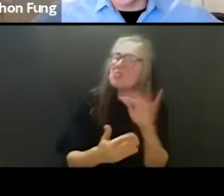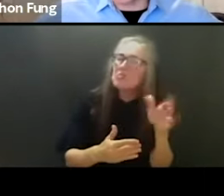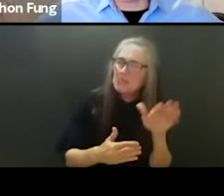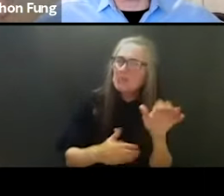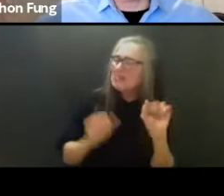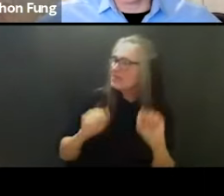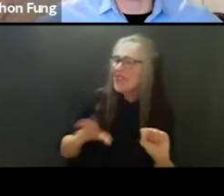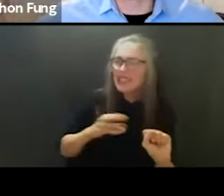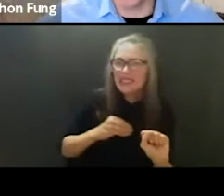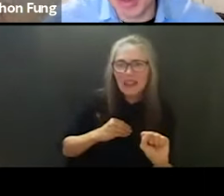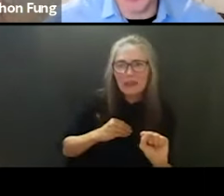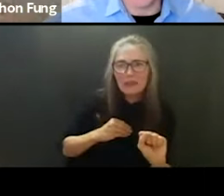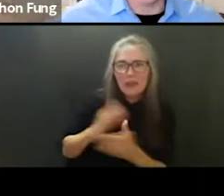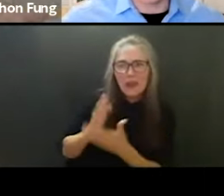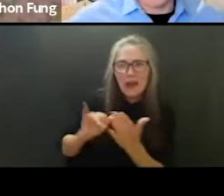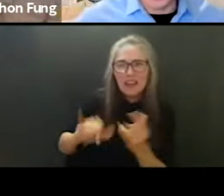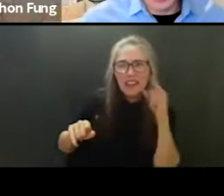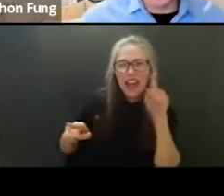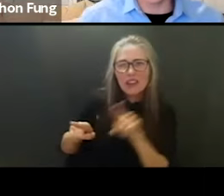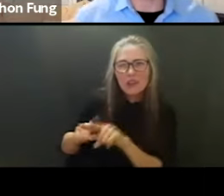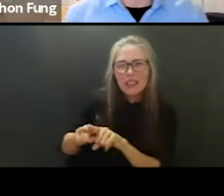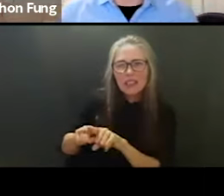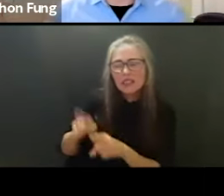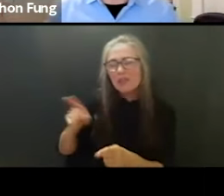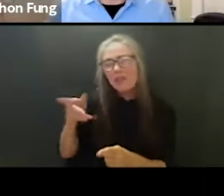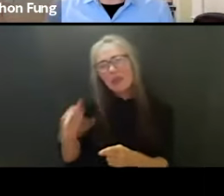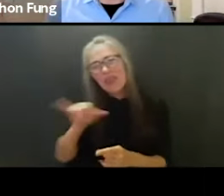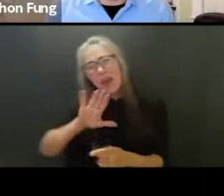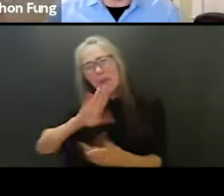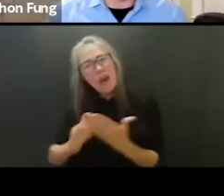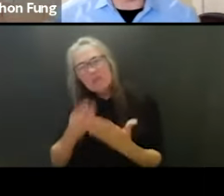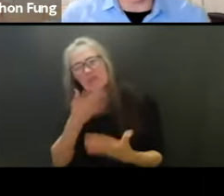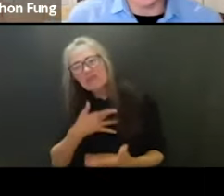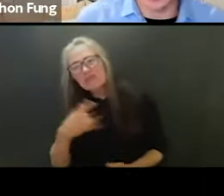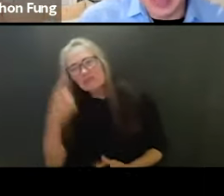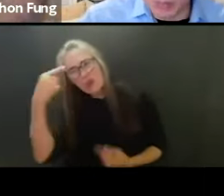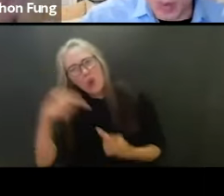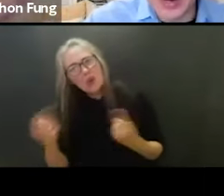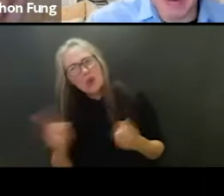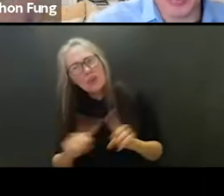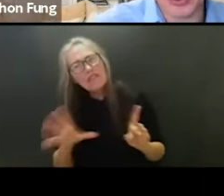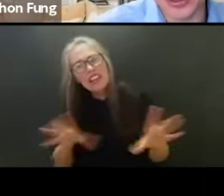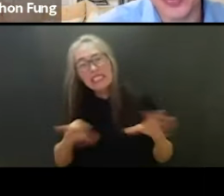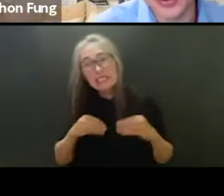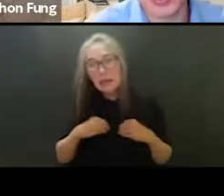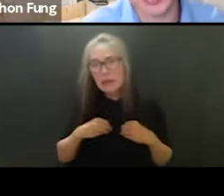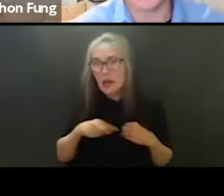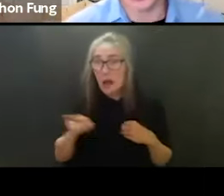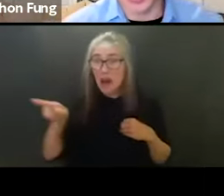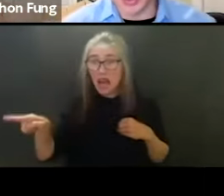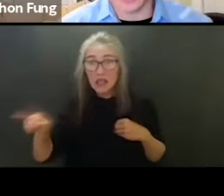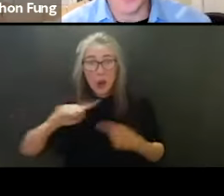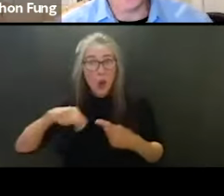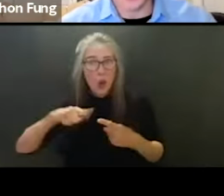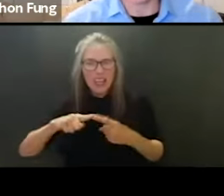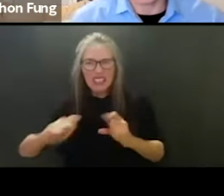successful democracy becomes more miraculous. And so at this moment in the United States, I think that wide aperture difference, we're really